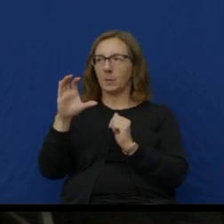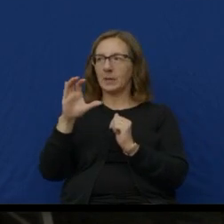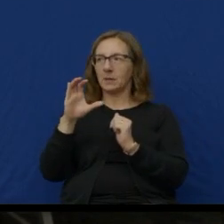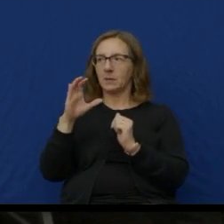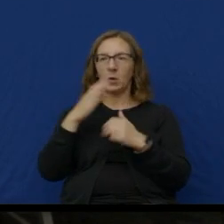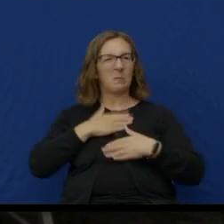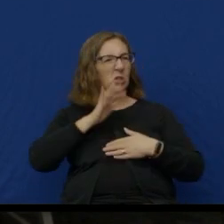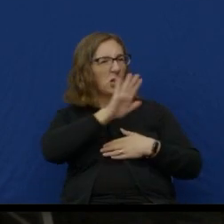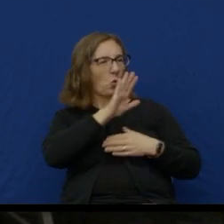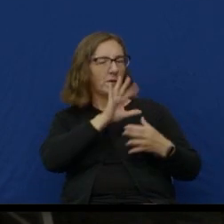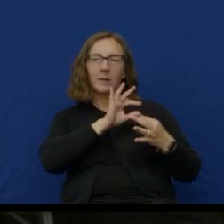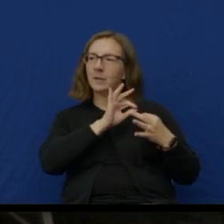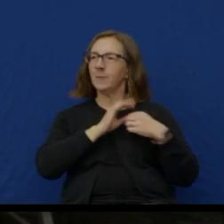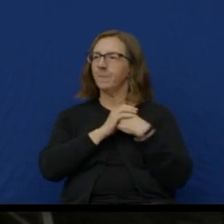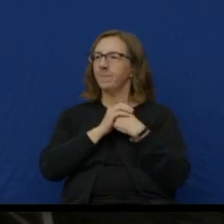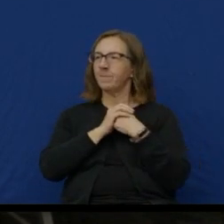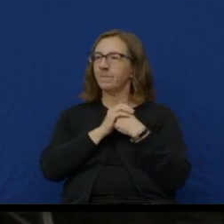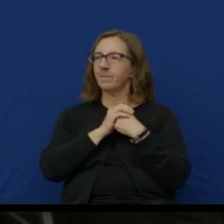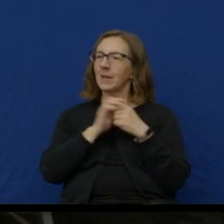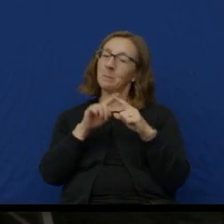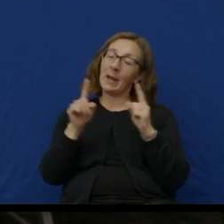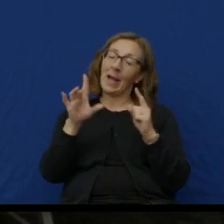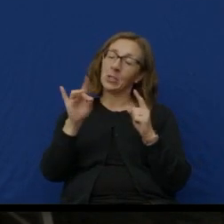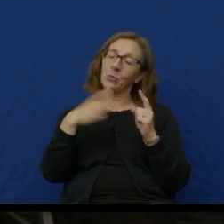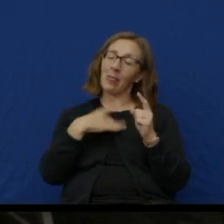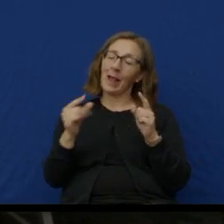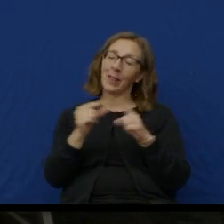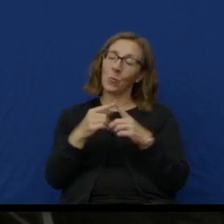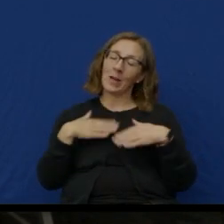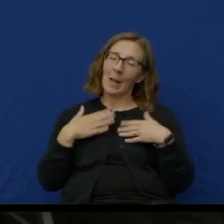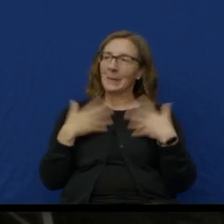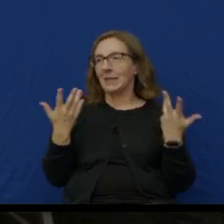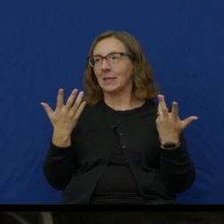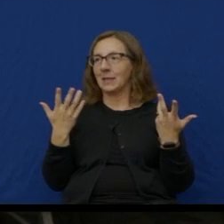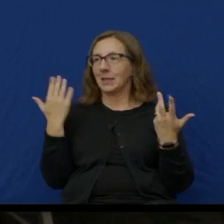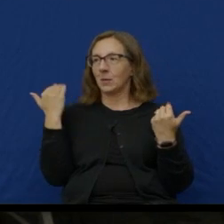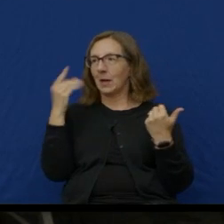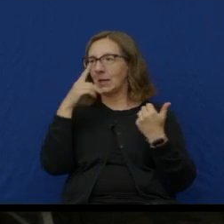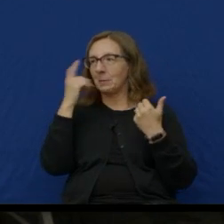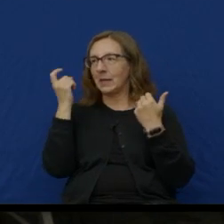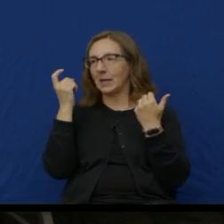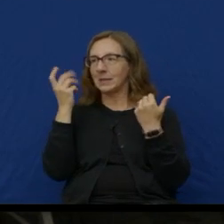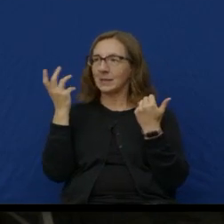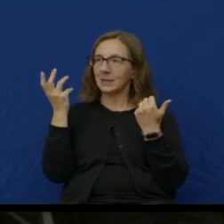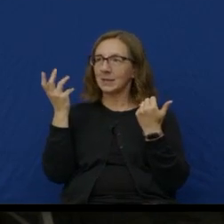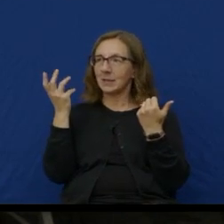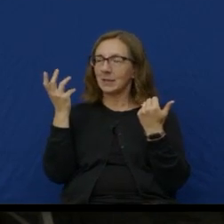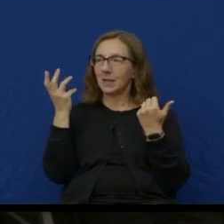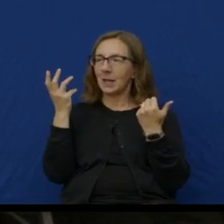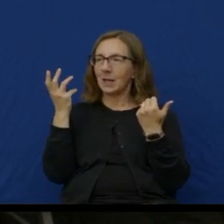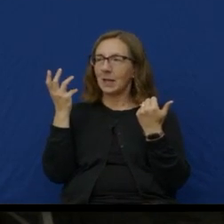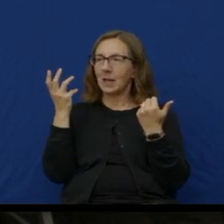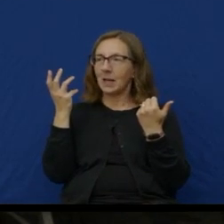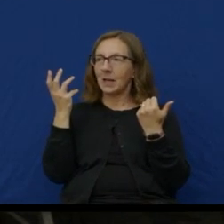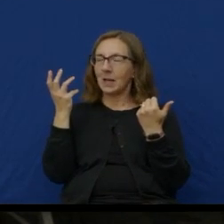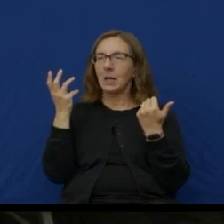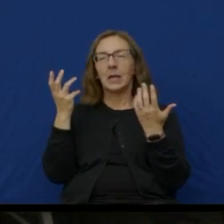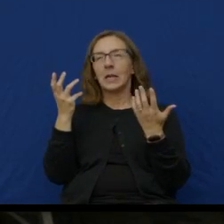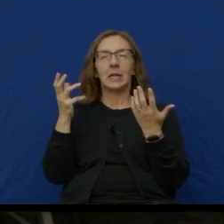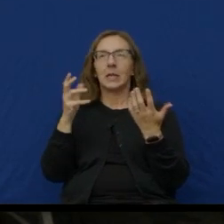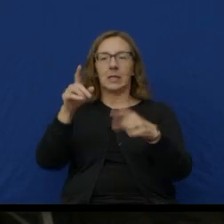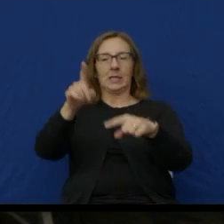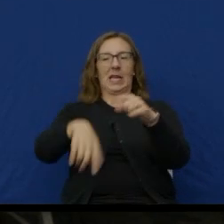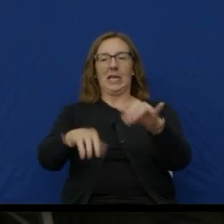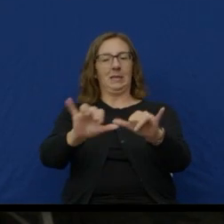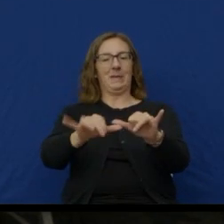that. I do like Happy Life, though. Just because, me too. I know. And it isn't